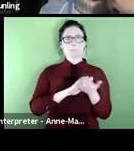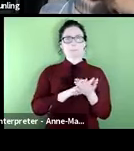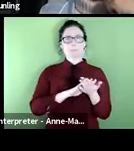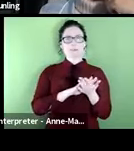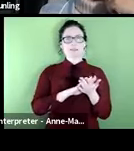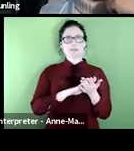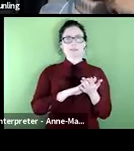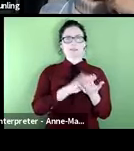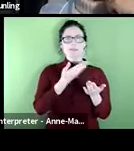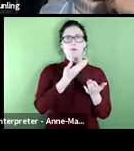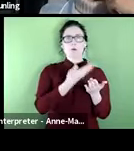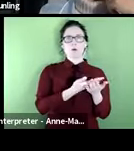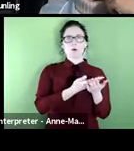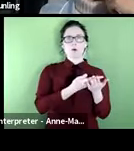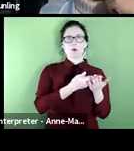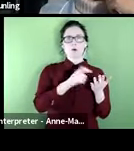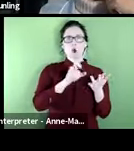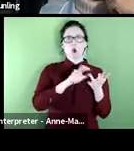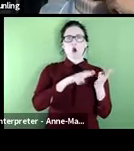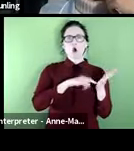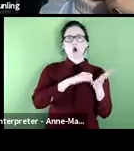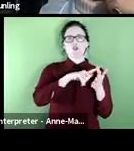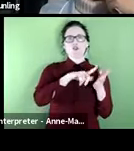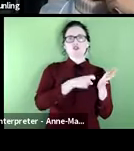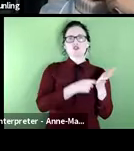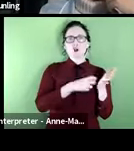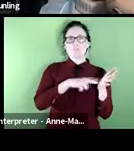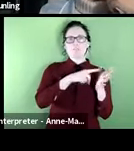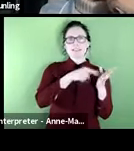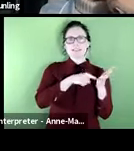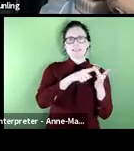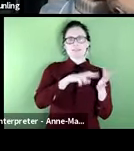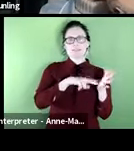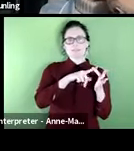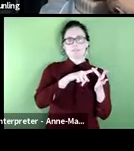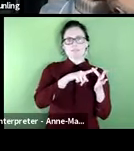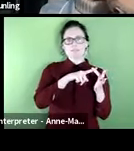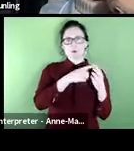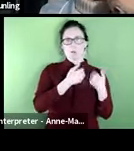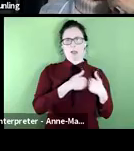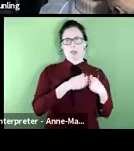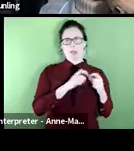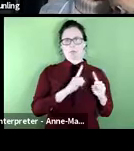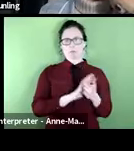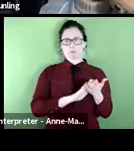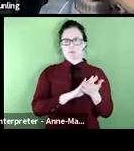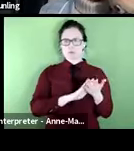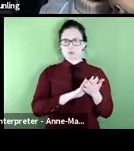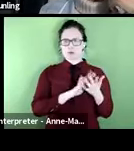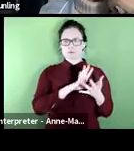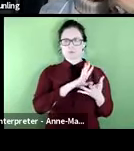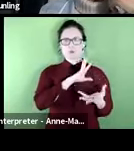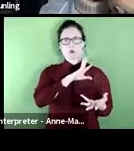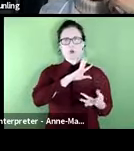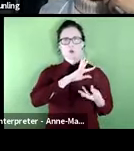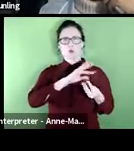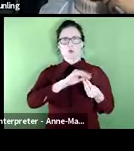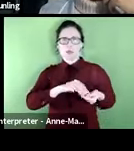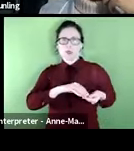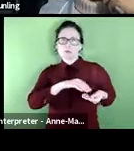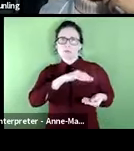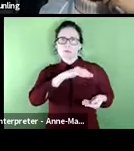wealth. Conservative wealth, I mean, is at first real estate, accumulation of